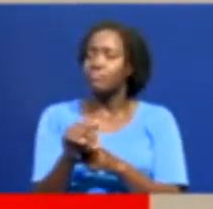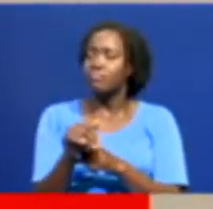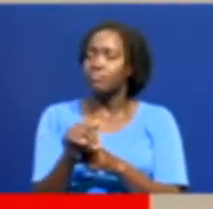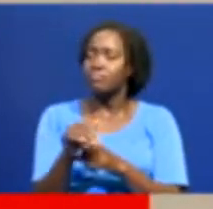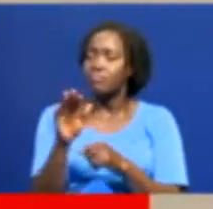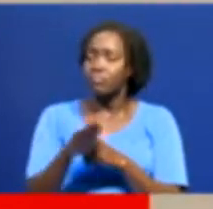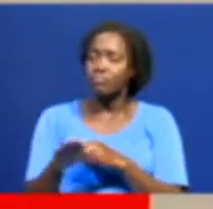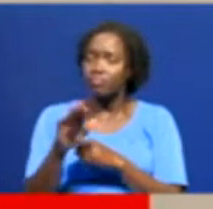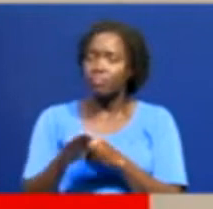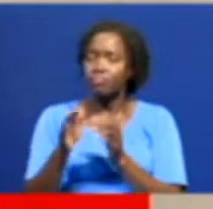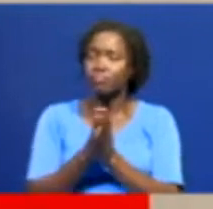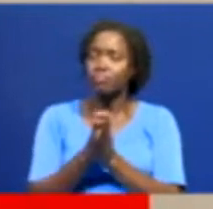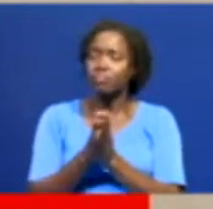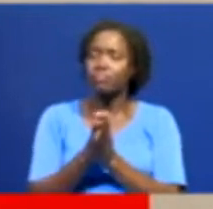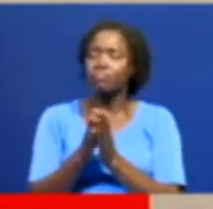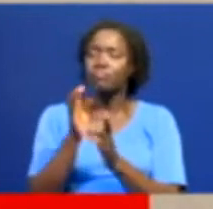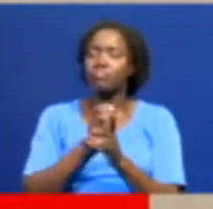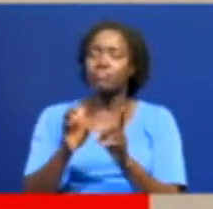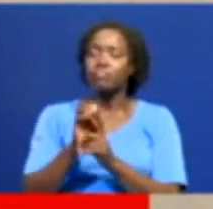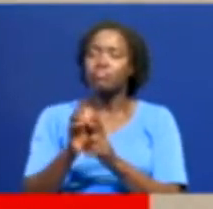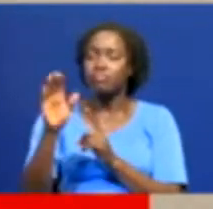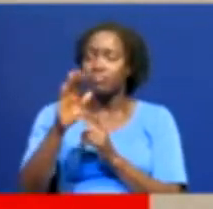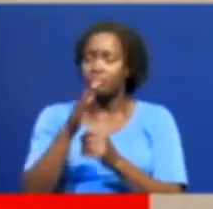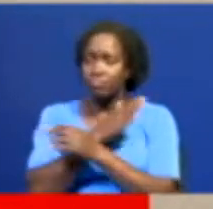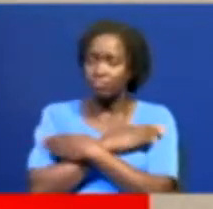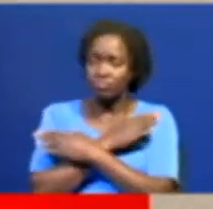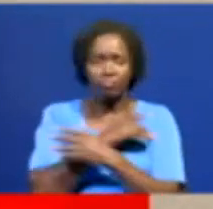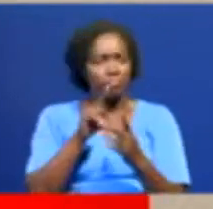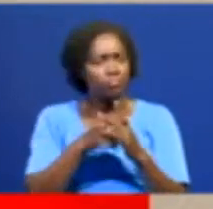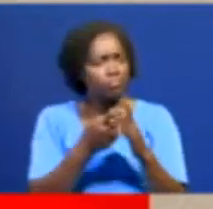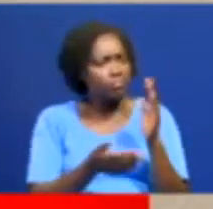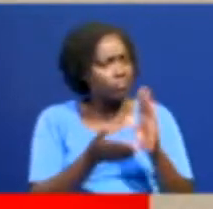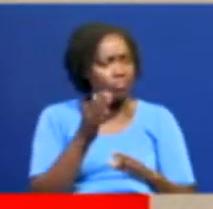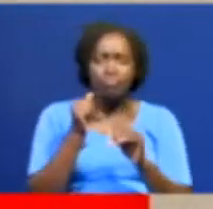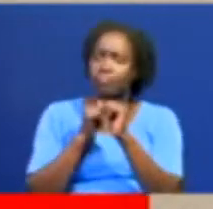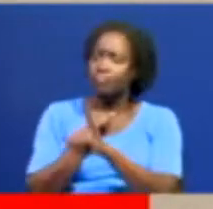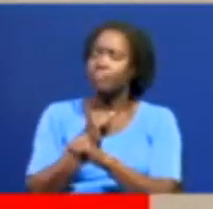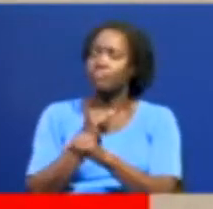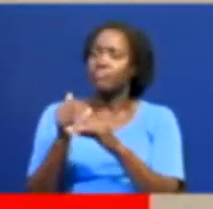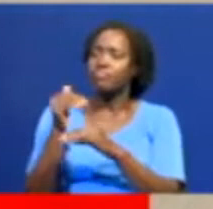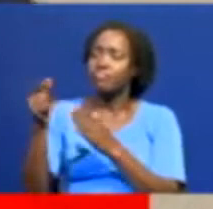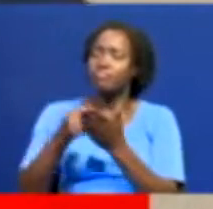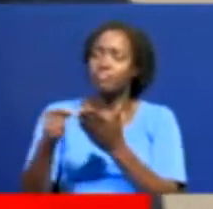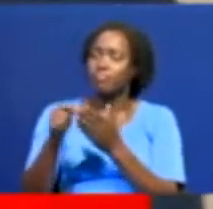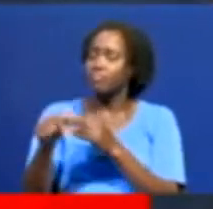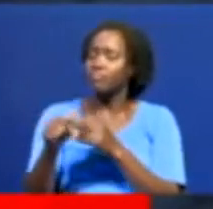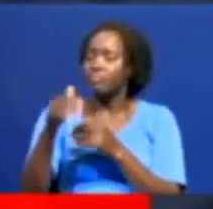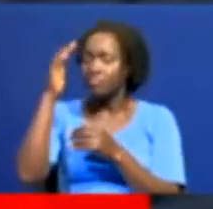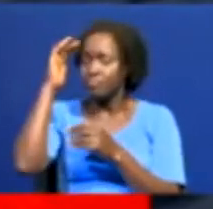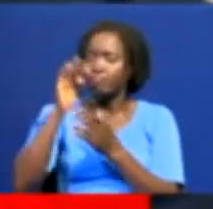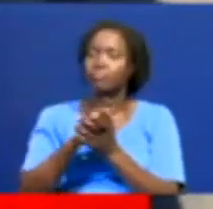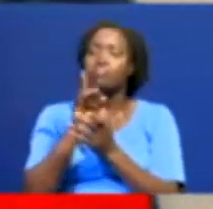area is environmentally friendly. And this project will kick off immediately? Yes, it's going. Actually, after signing today, I believe by